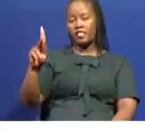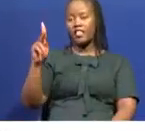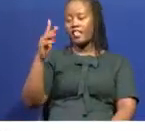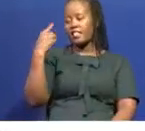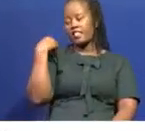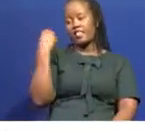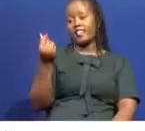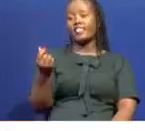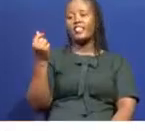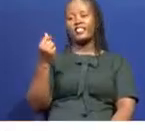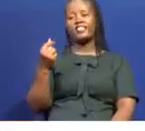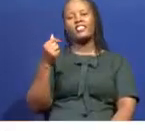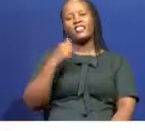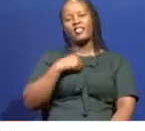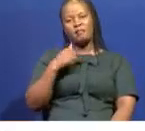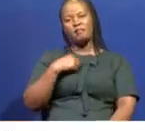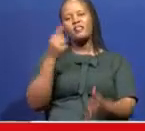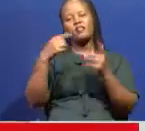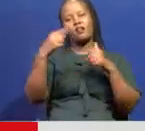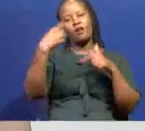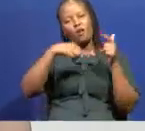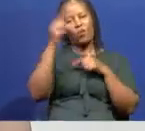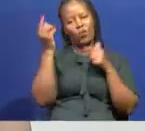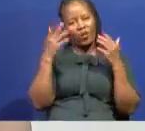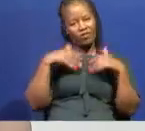Lab. I made cut in that one.